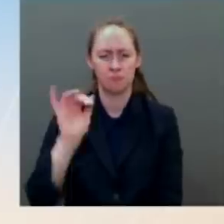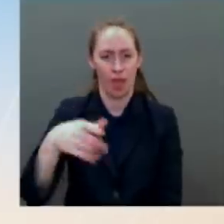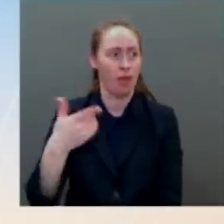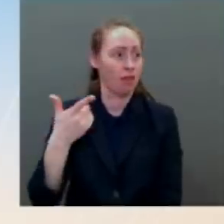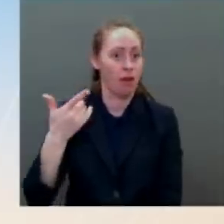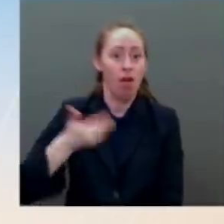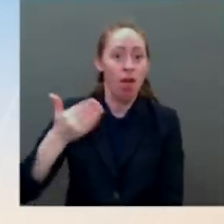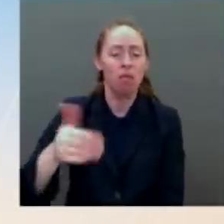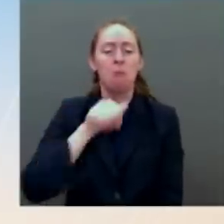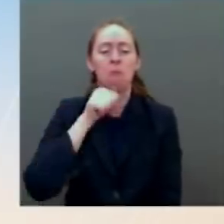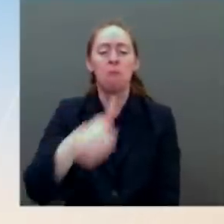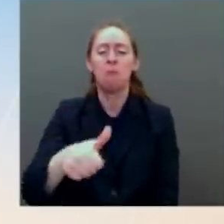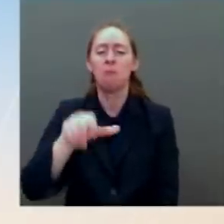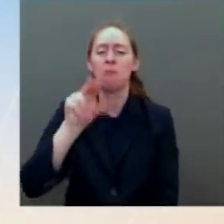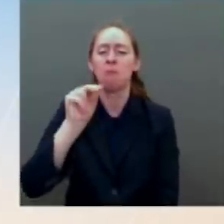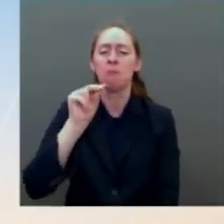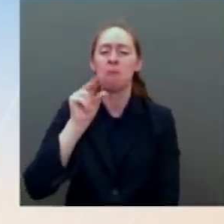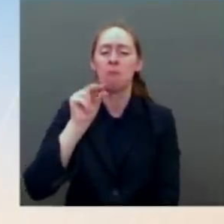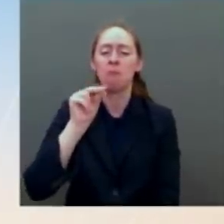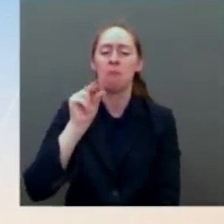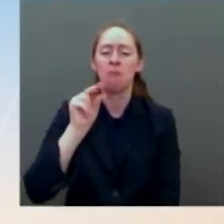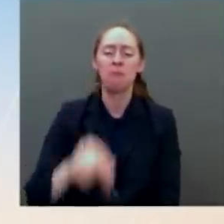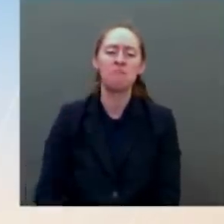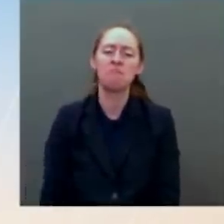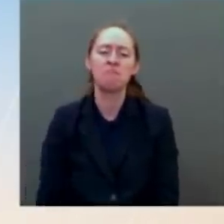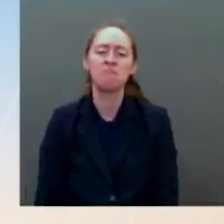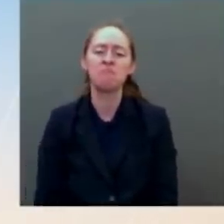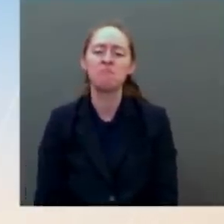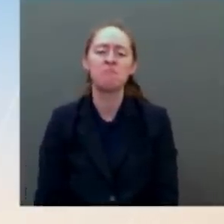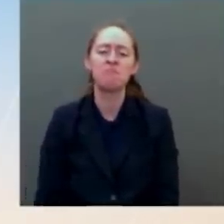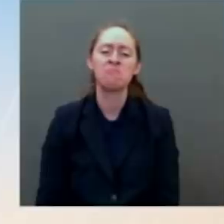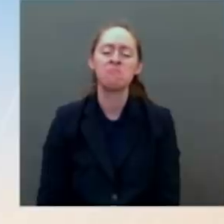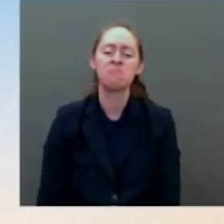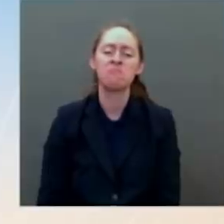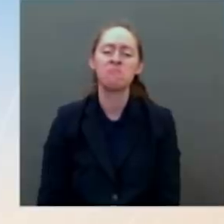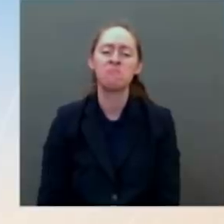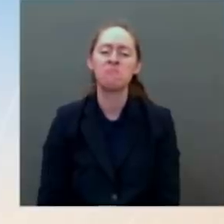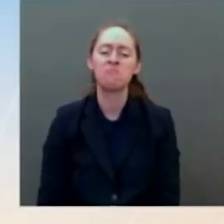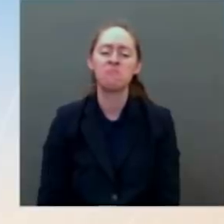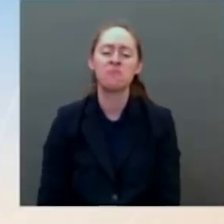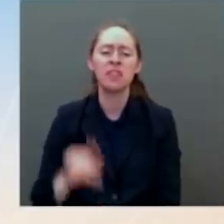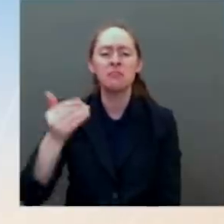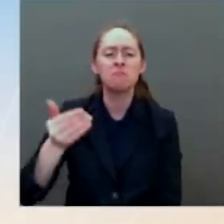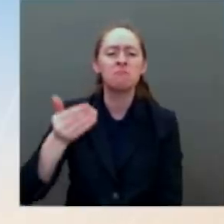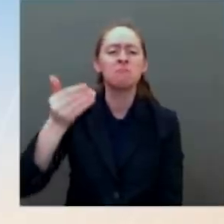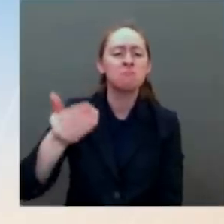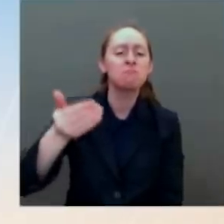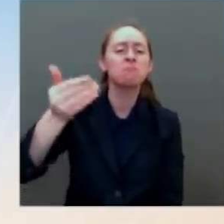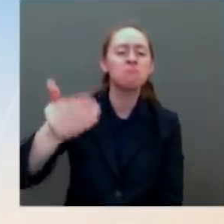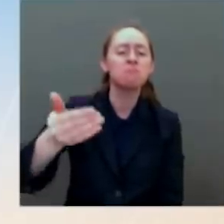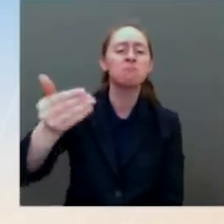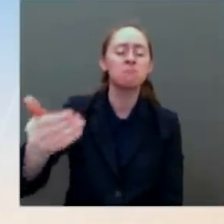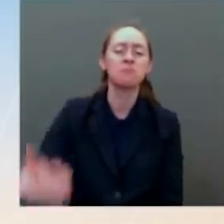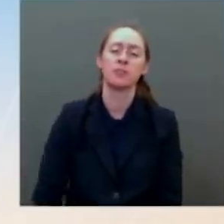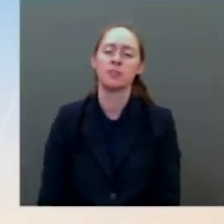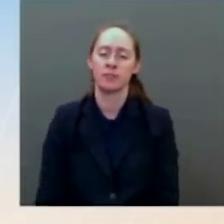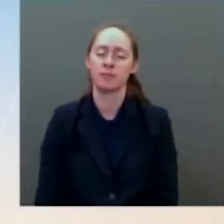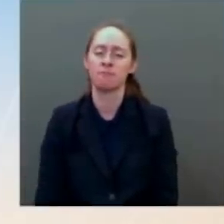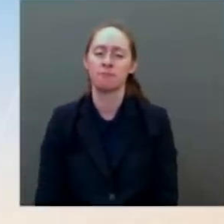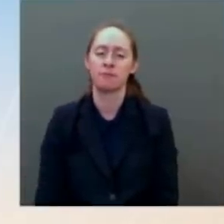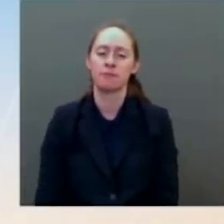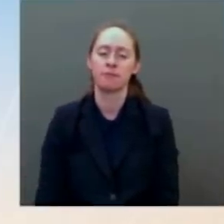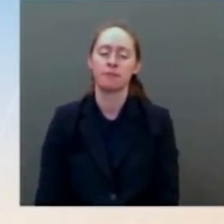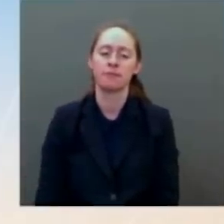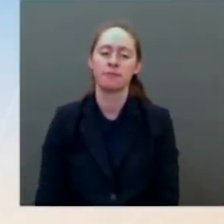significantly less than the 0.01% of total encounters per fiscal year in recent years. But I'd note, these individuals, these 23 people, the Border Patrol,